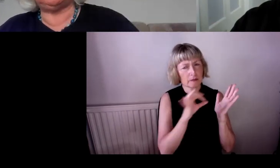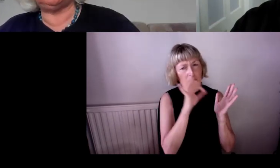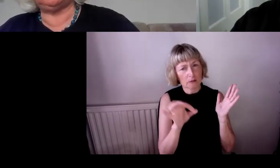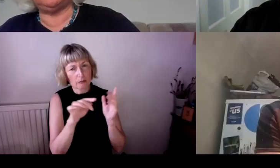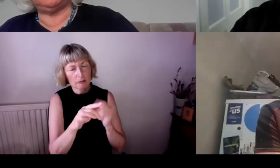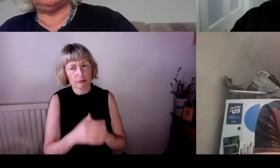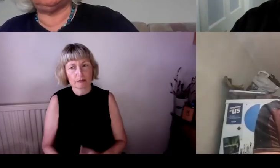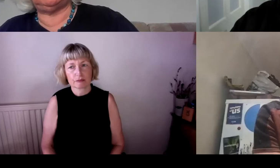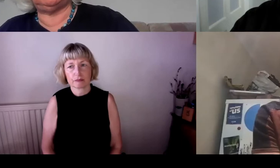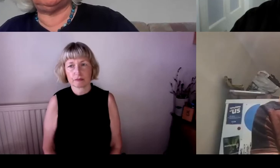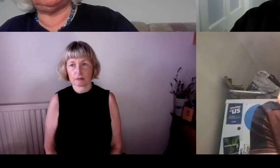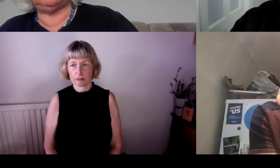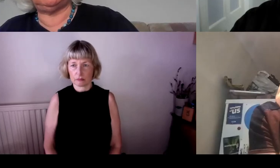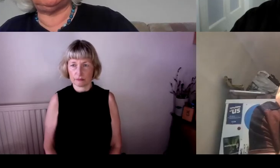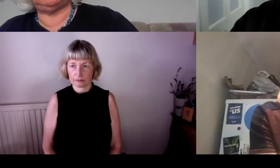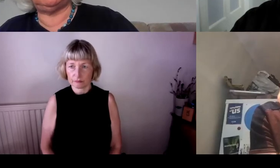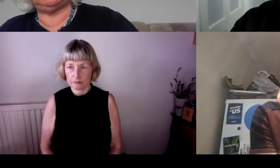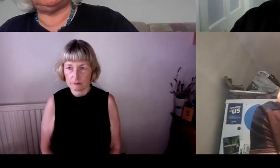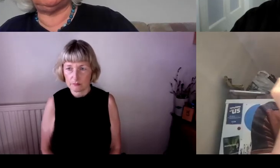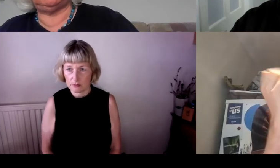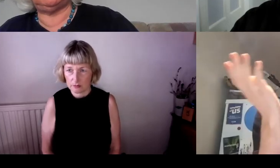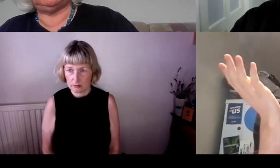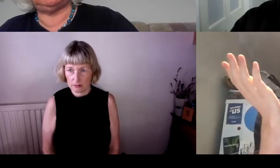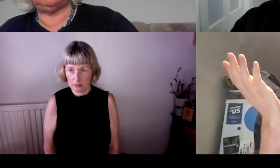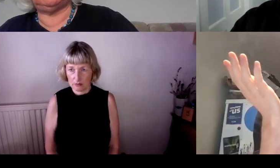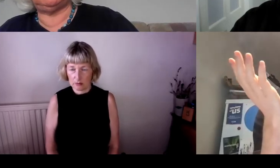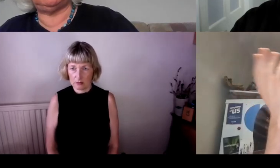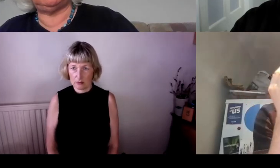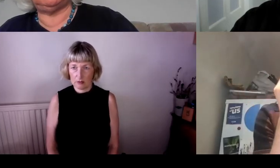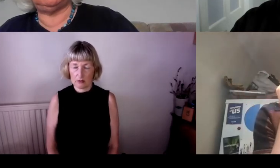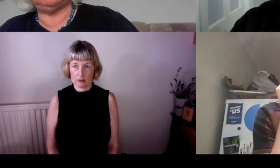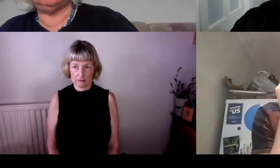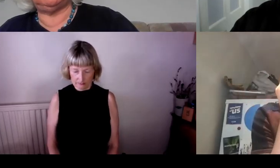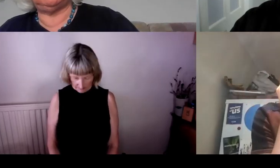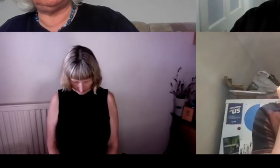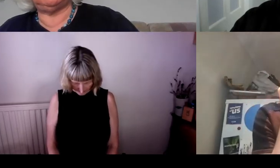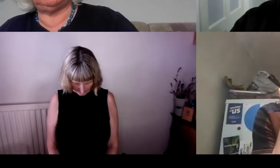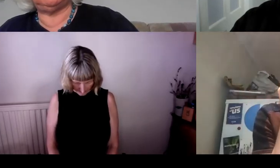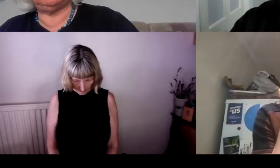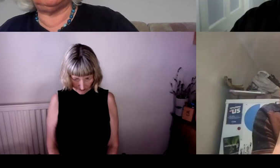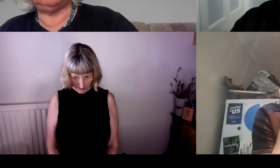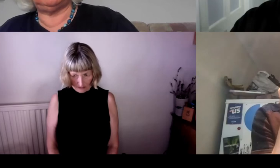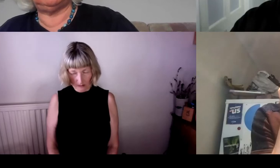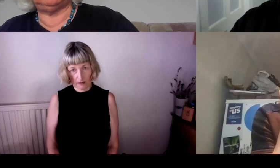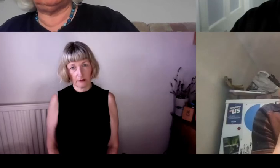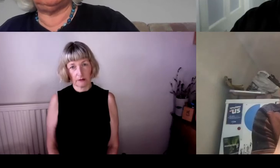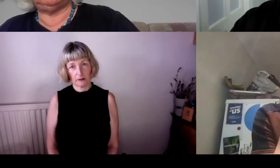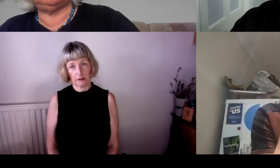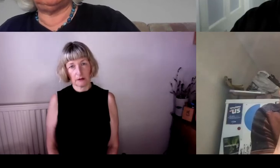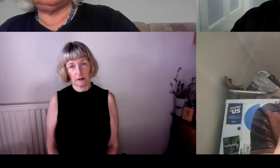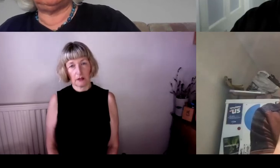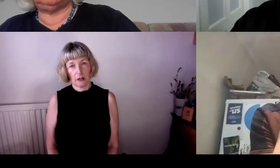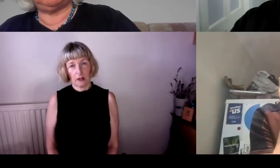How do you go about showing to people what the audio description is going to